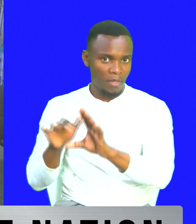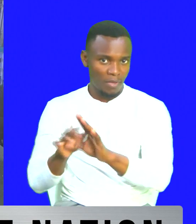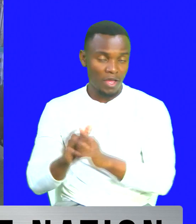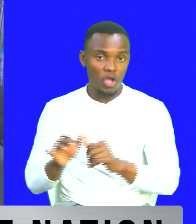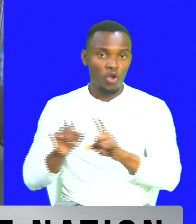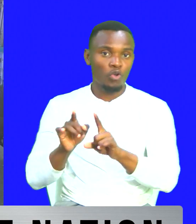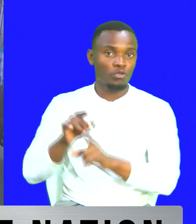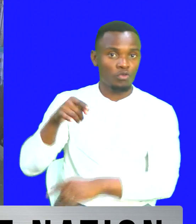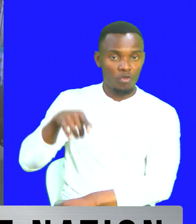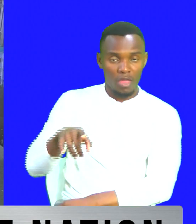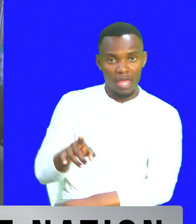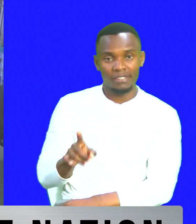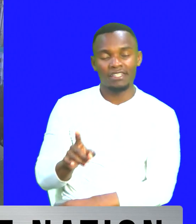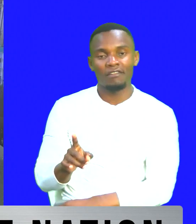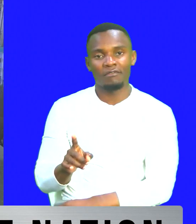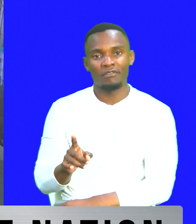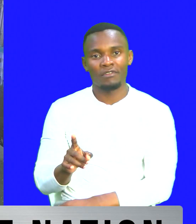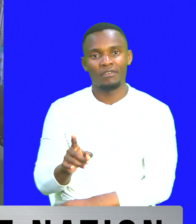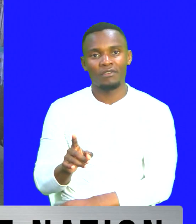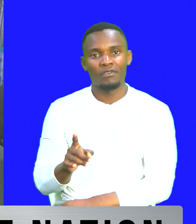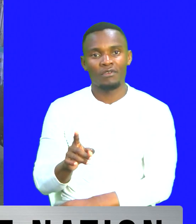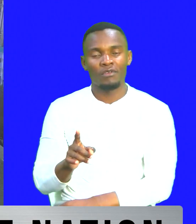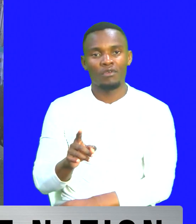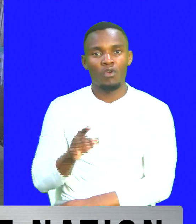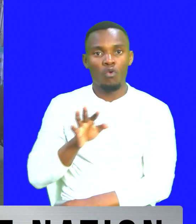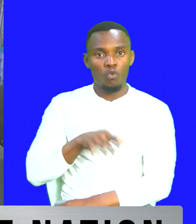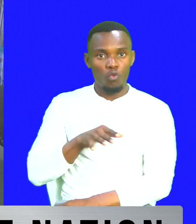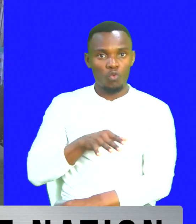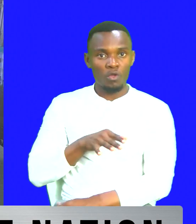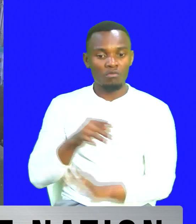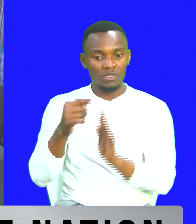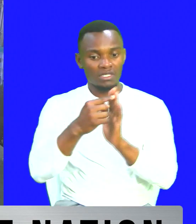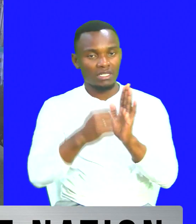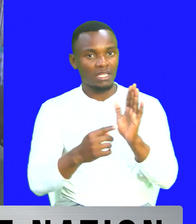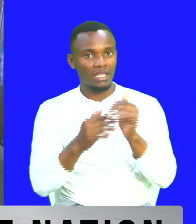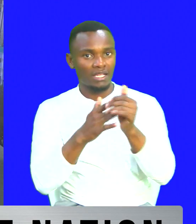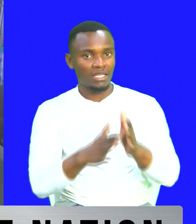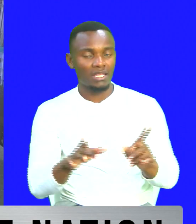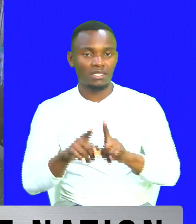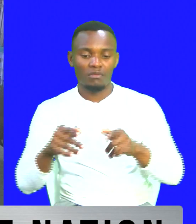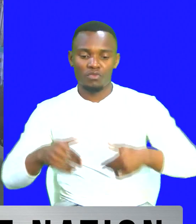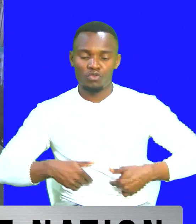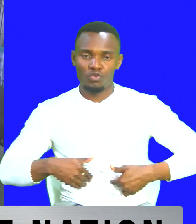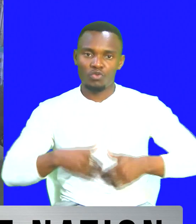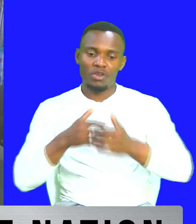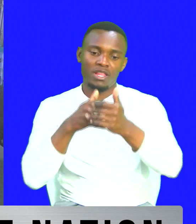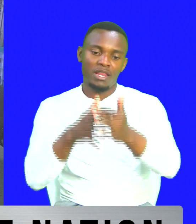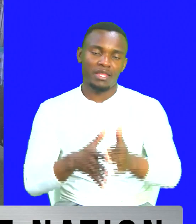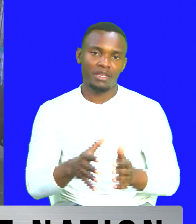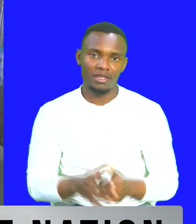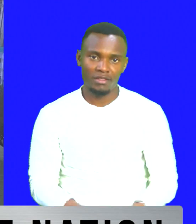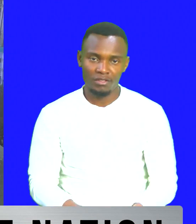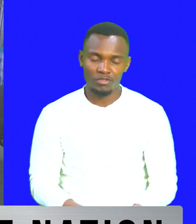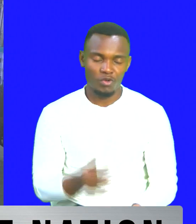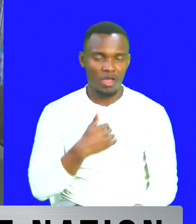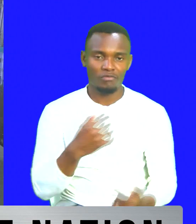also a women's league leader. And Okay. of course a youth leader. Okay, so you cut